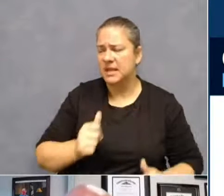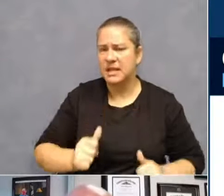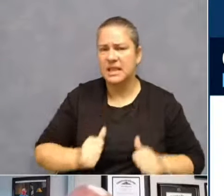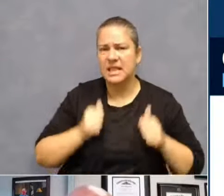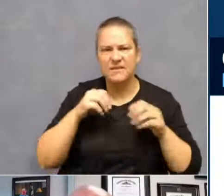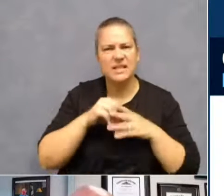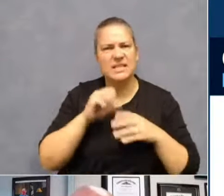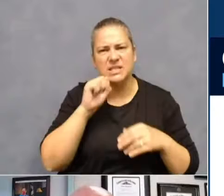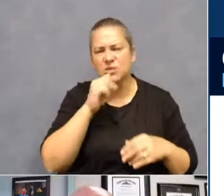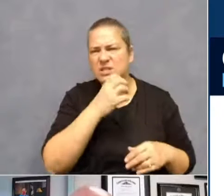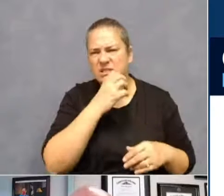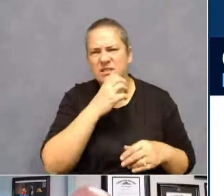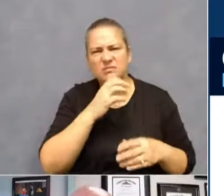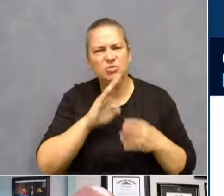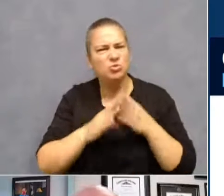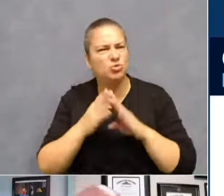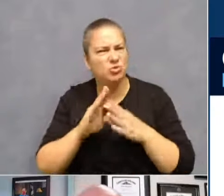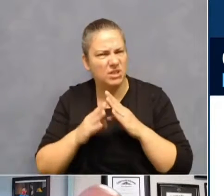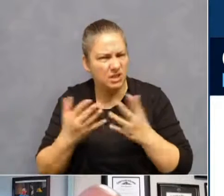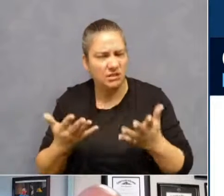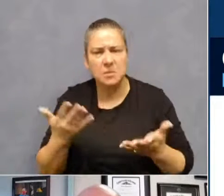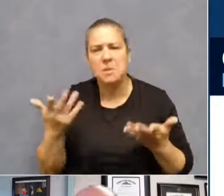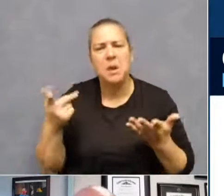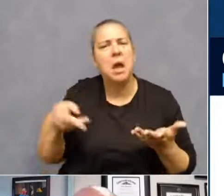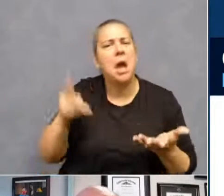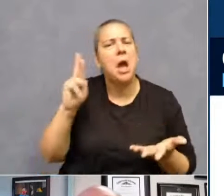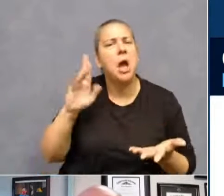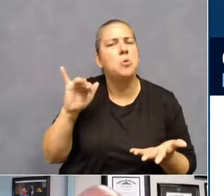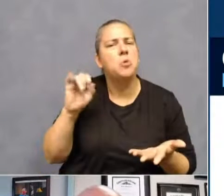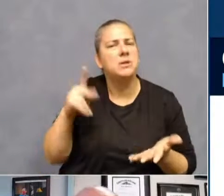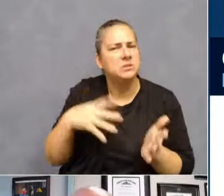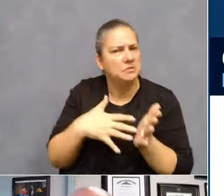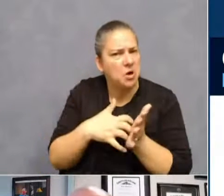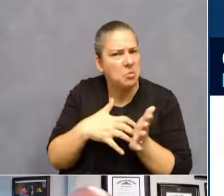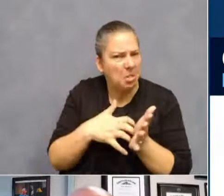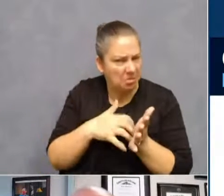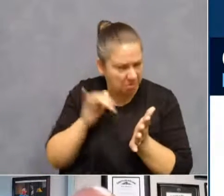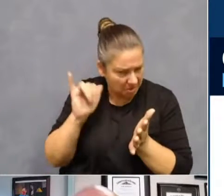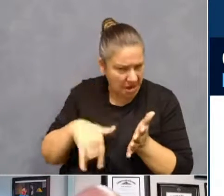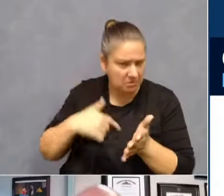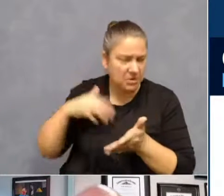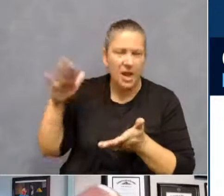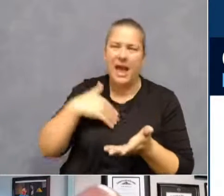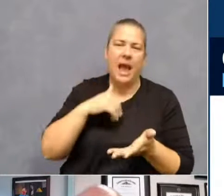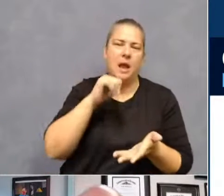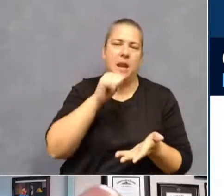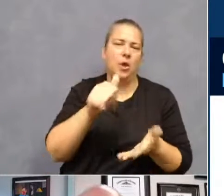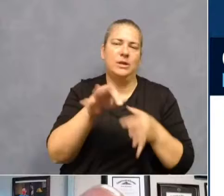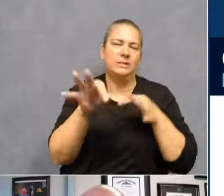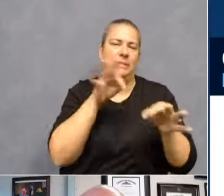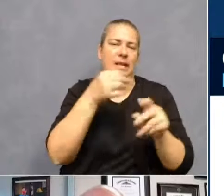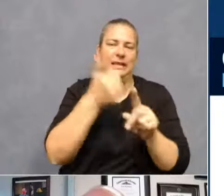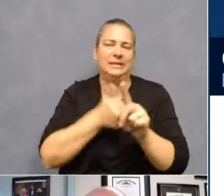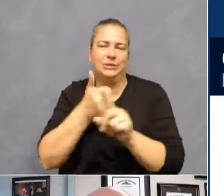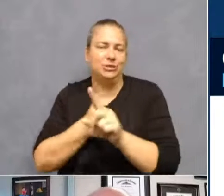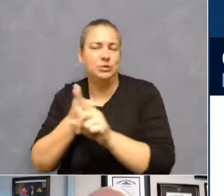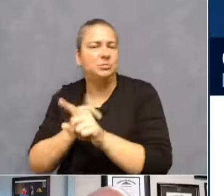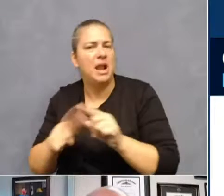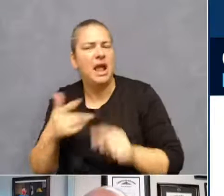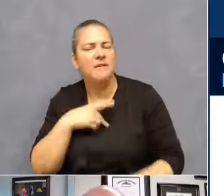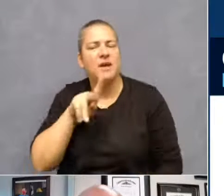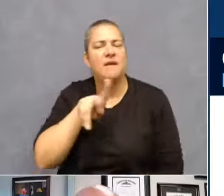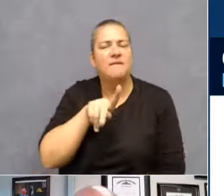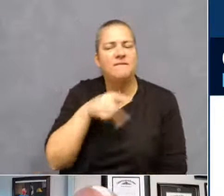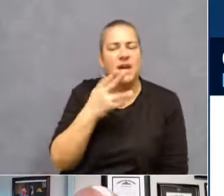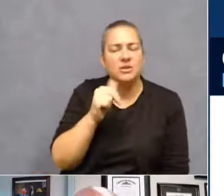other settings that they're higher risk. And then we go on in the phases, and I won't read all of these different ones, but there's a phase 2, a 3, and a 4. And